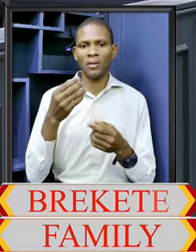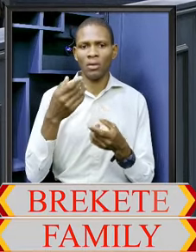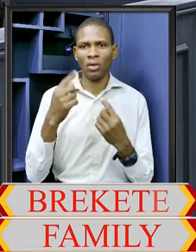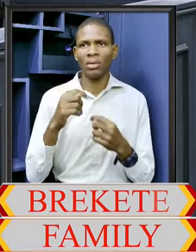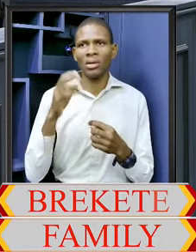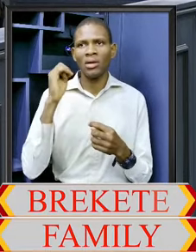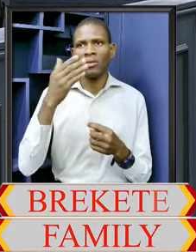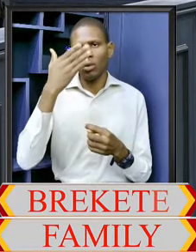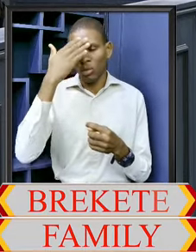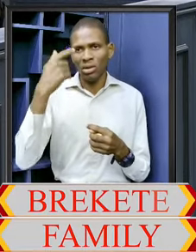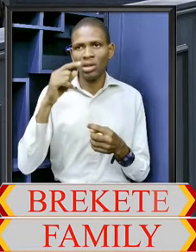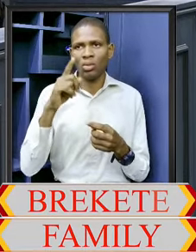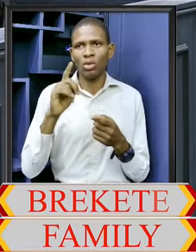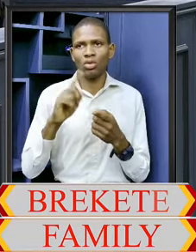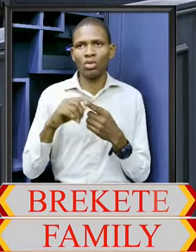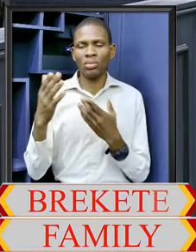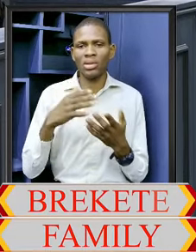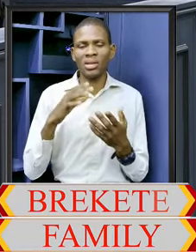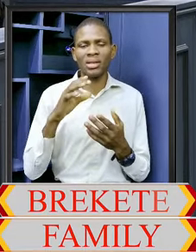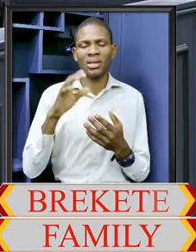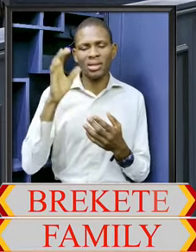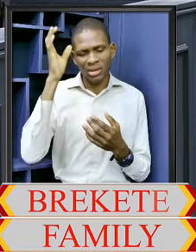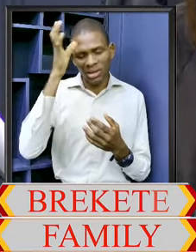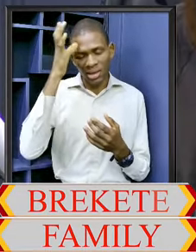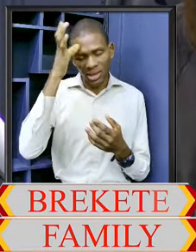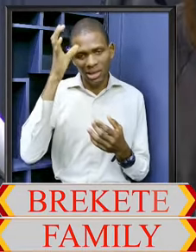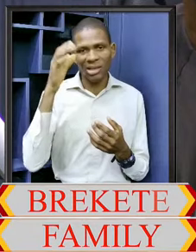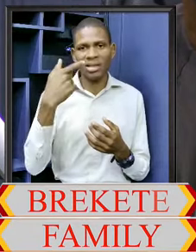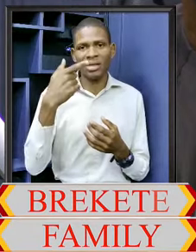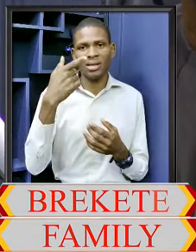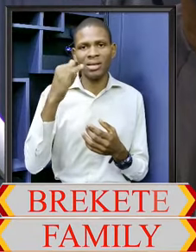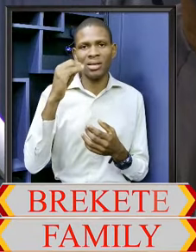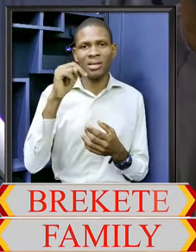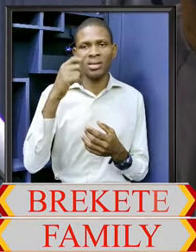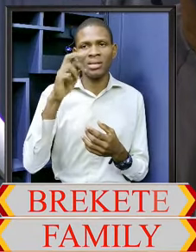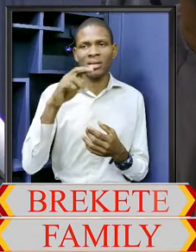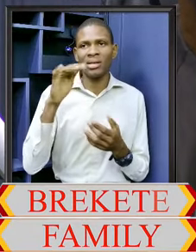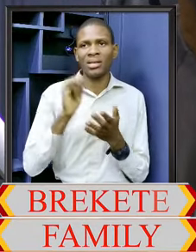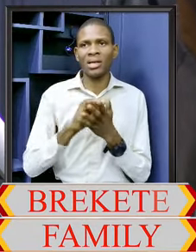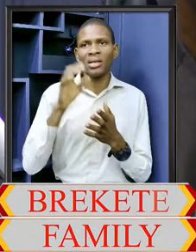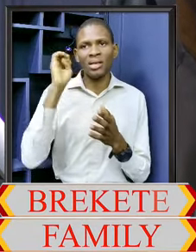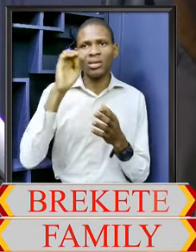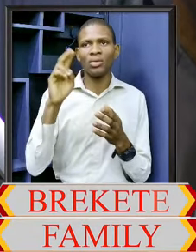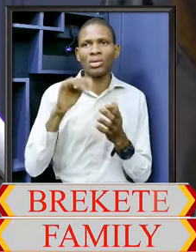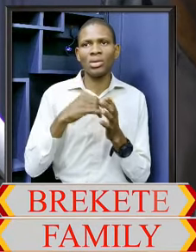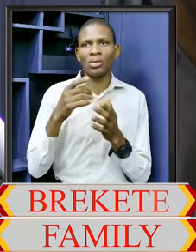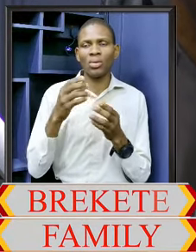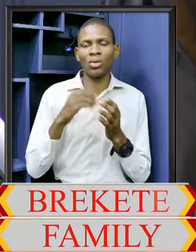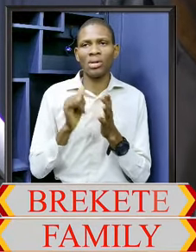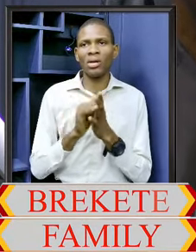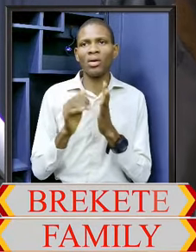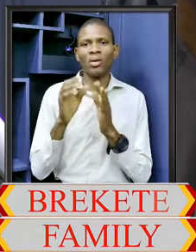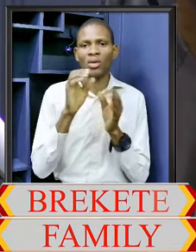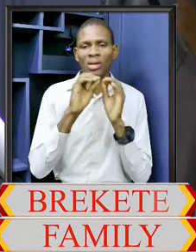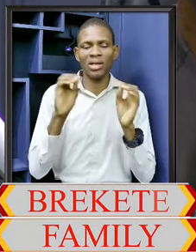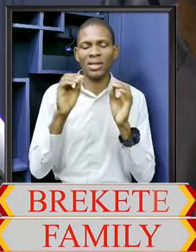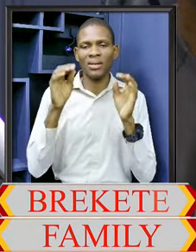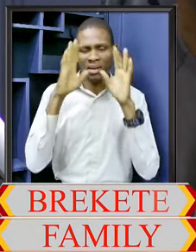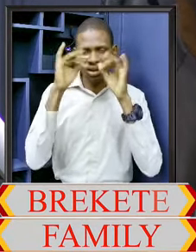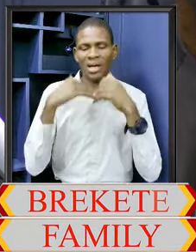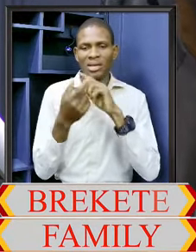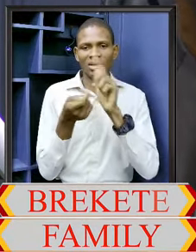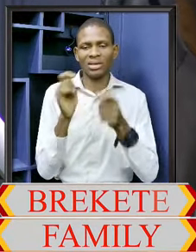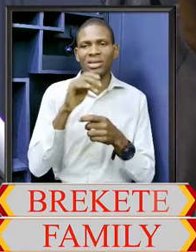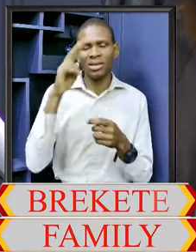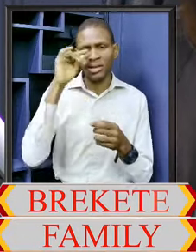bring the one way they call China ginger. That he used his own, that ordinary president has changed his life. Are you